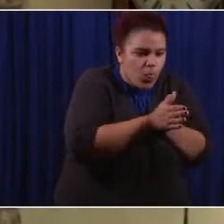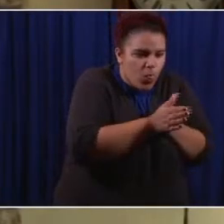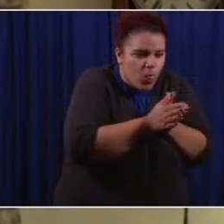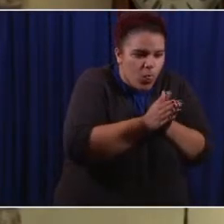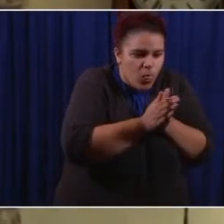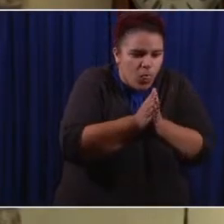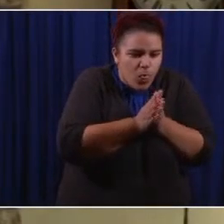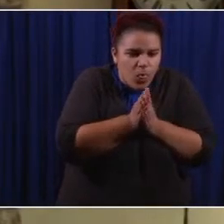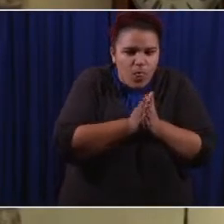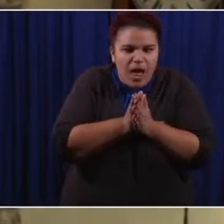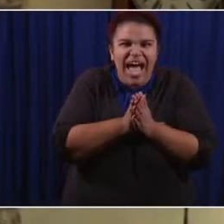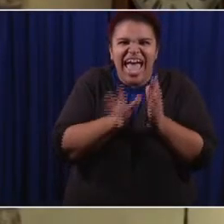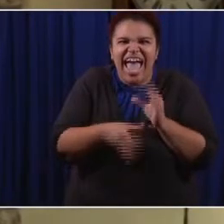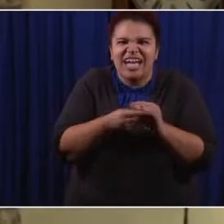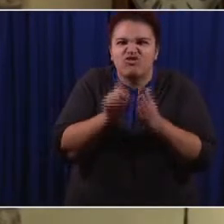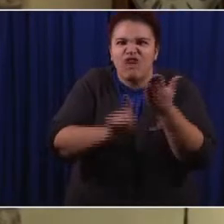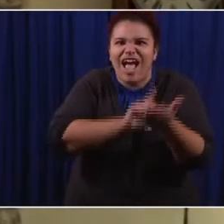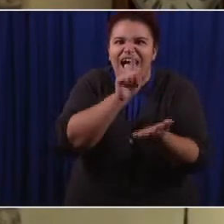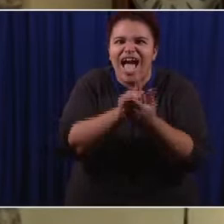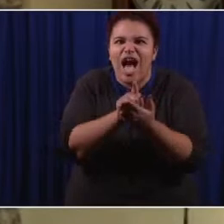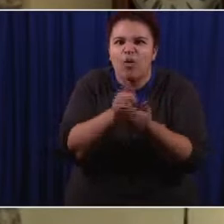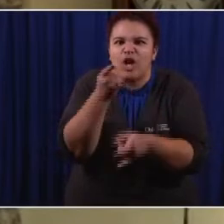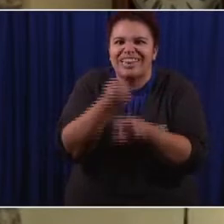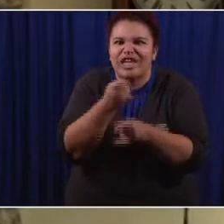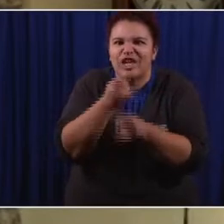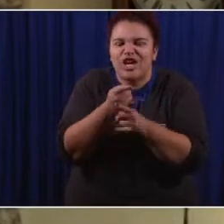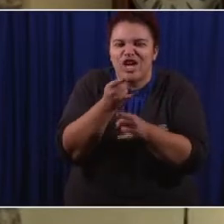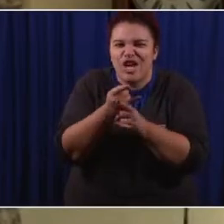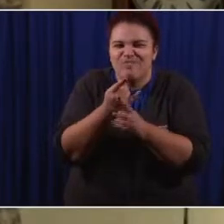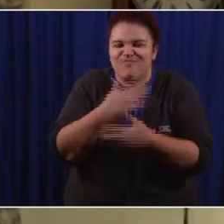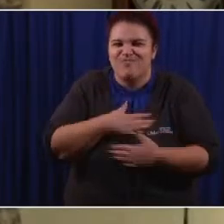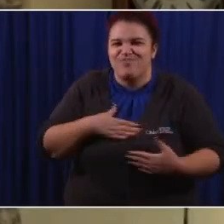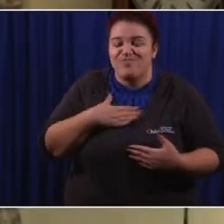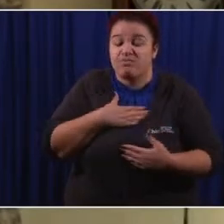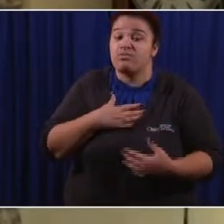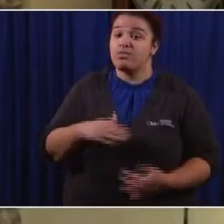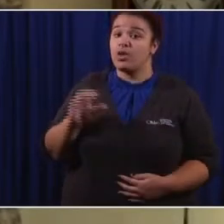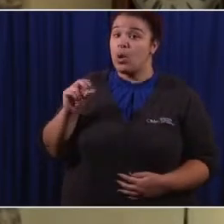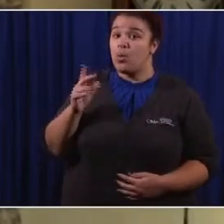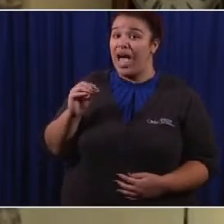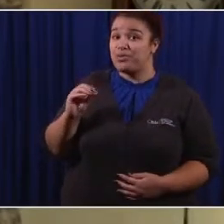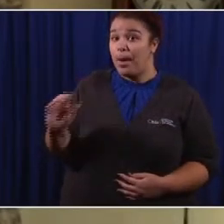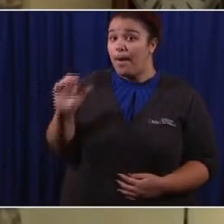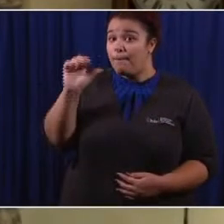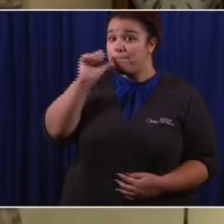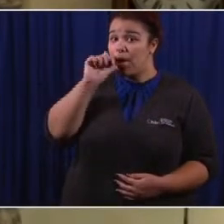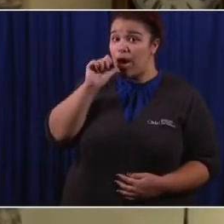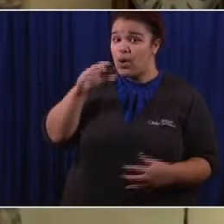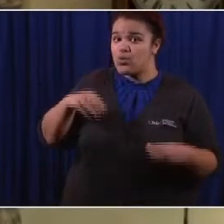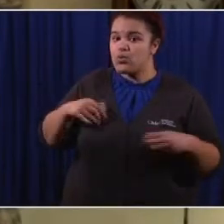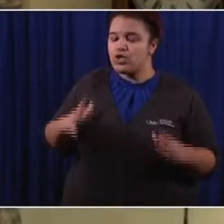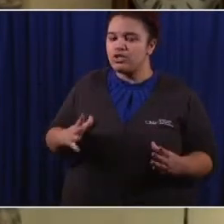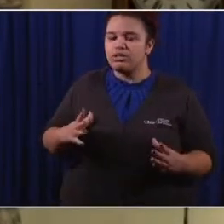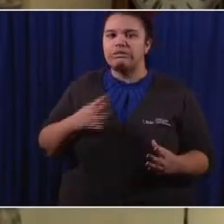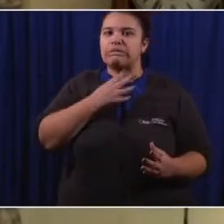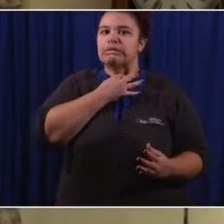extra hour compared to Ohio. Ohio bar owners want to know, will you follow suit and push back the curfew